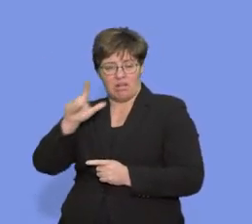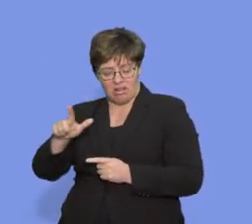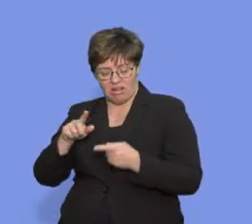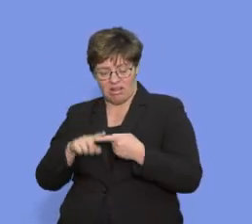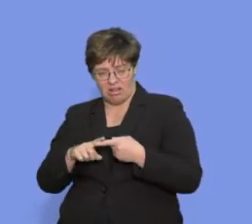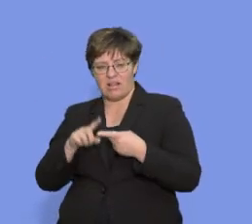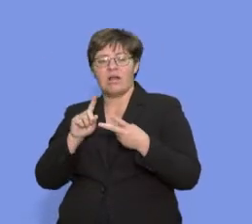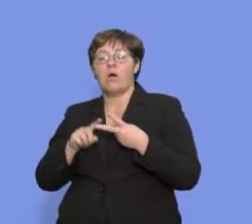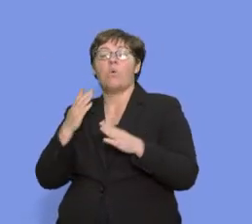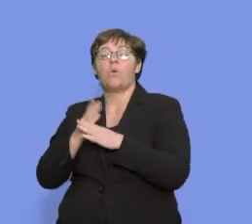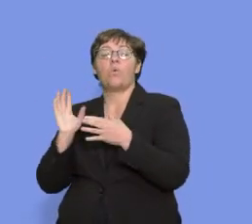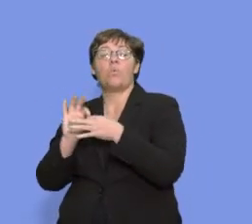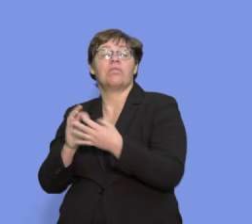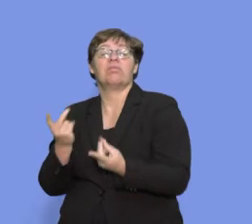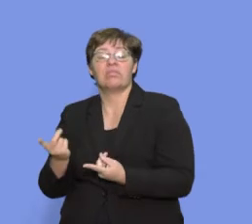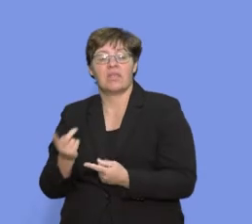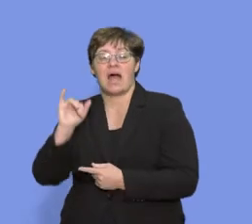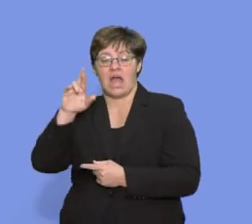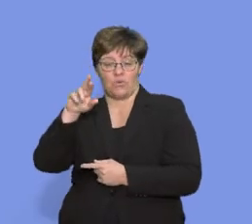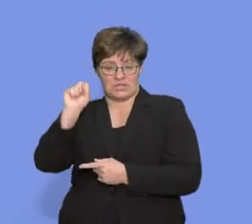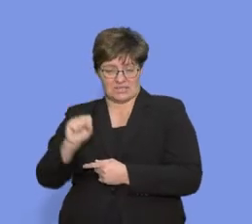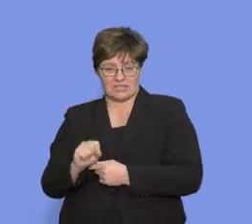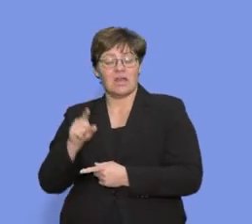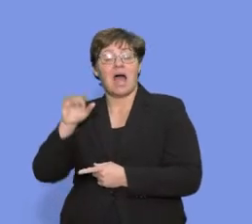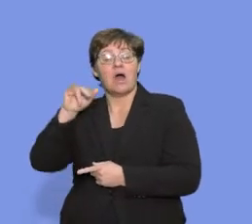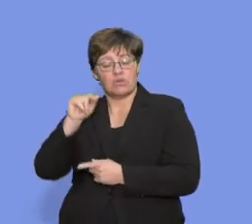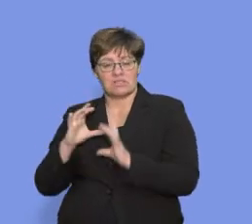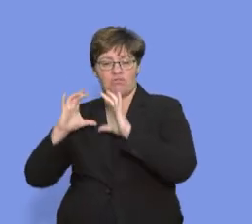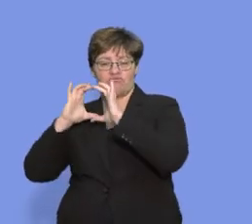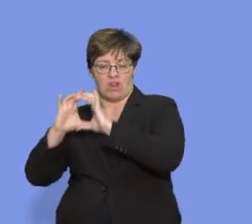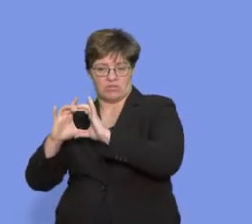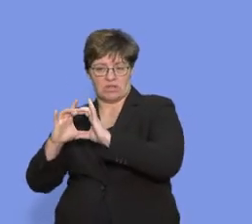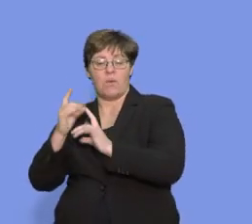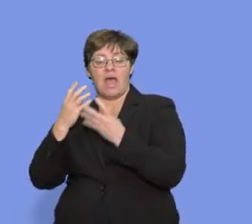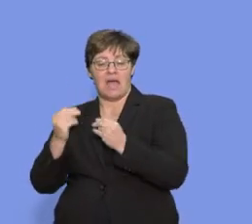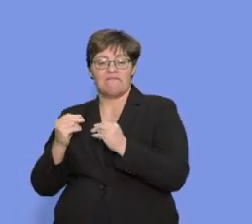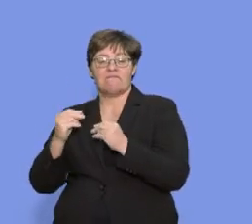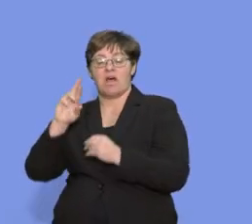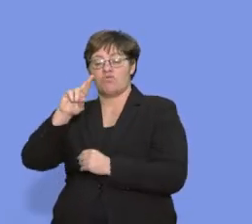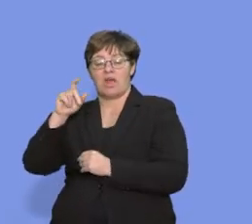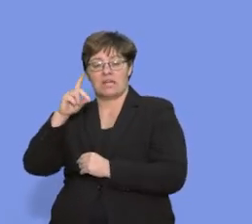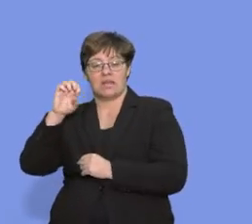pupil, and the pupil works with the iris, and the iris is round, so you have